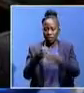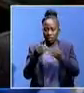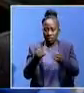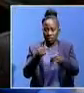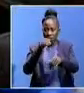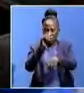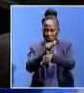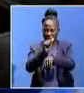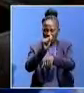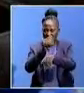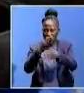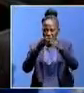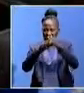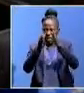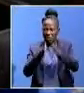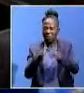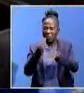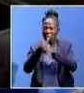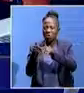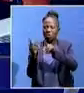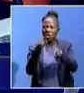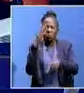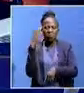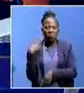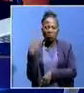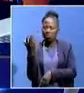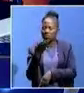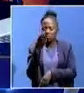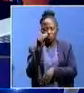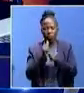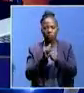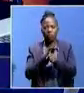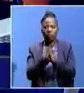come to our offices for them to register. Local government